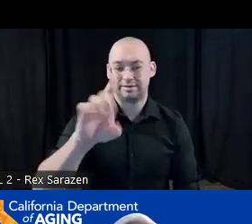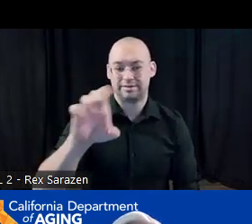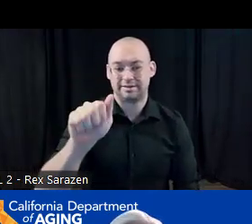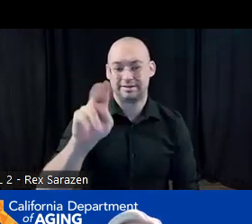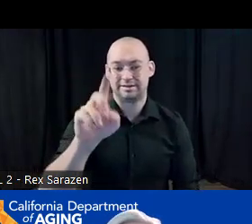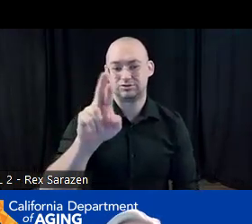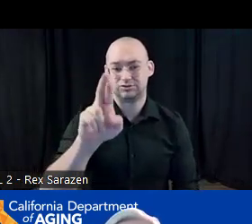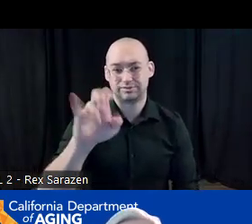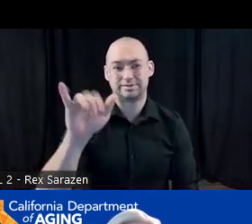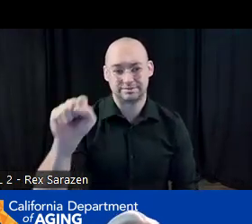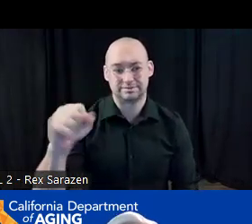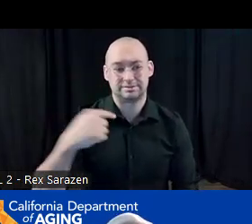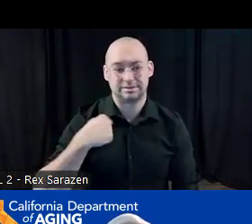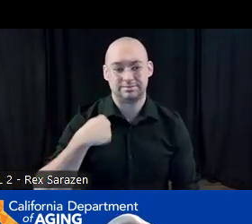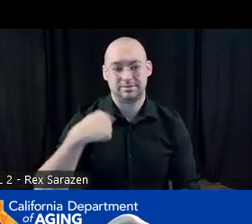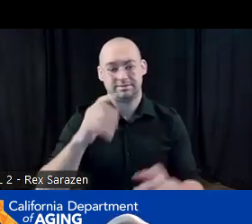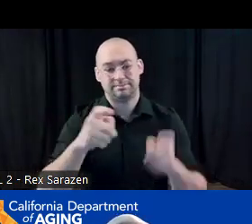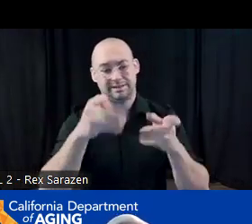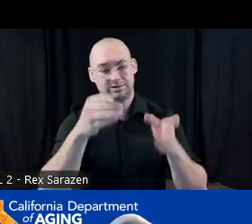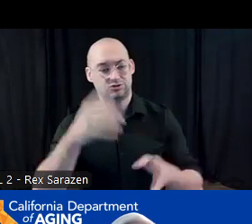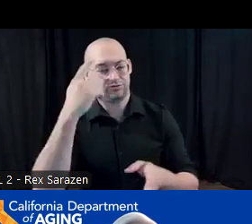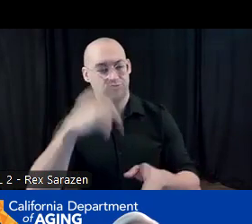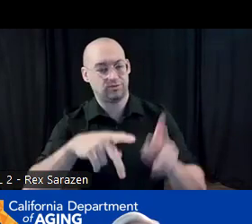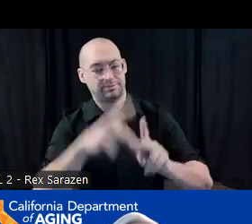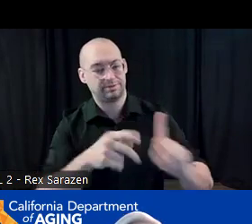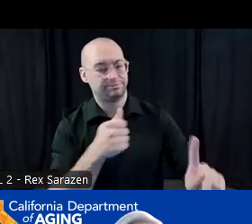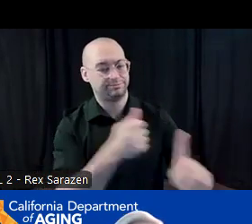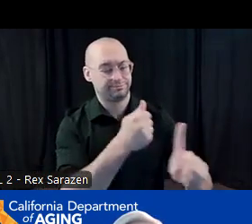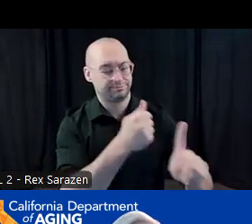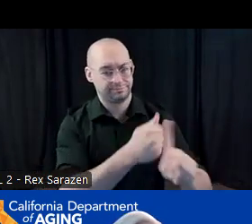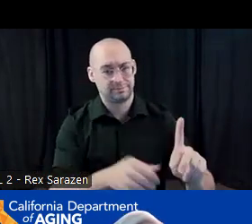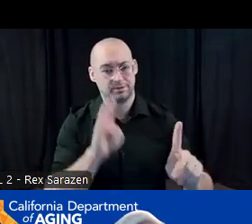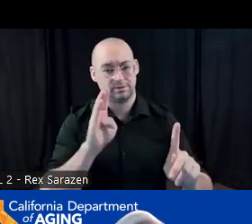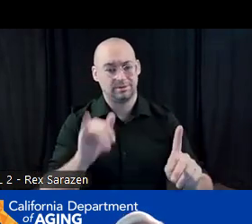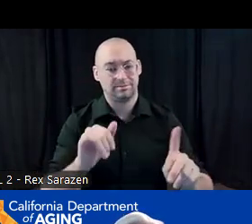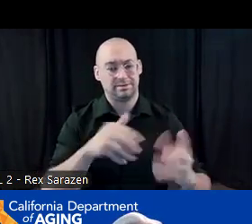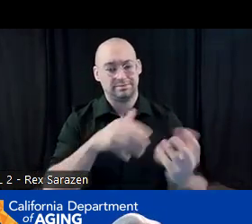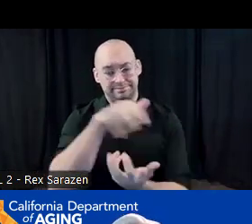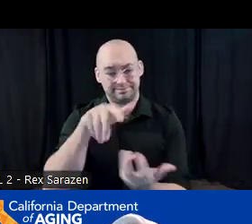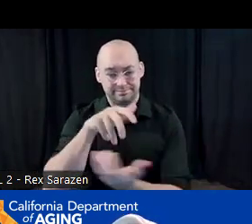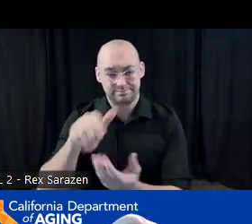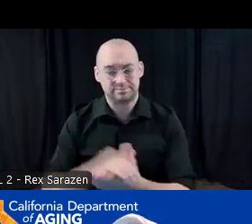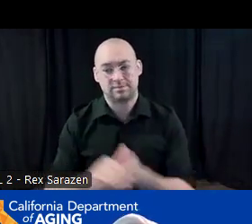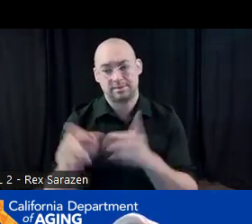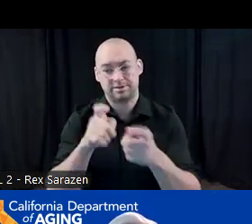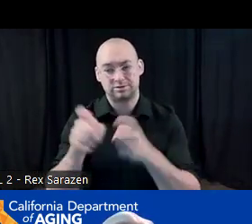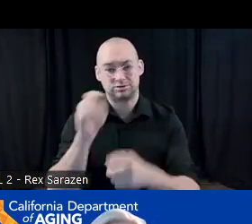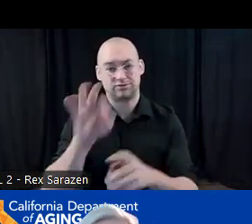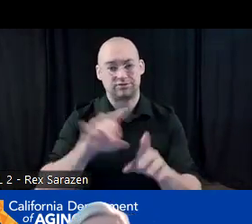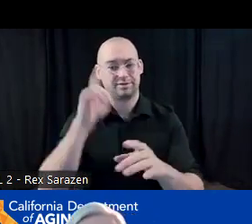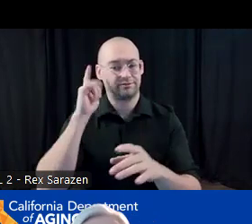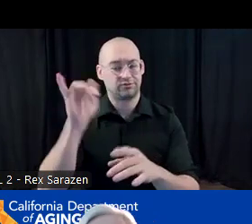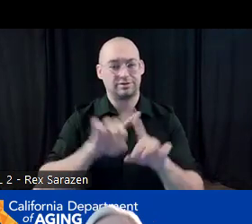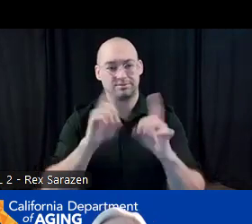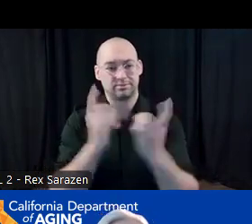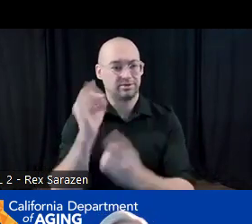Engagement, the Master Plan for Aging, MPA Stakeholder Engagement Manager here at the California Department of Aging. Thanks for joining